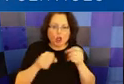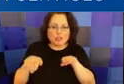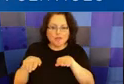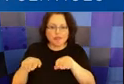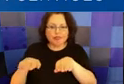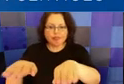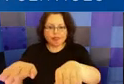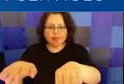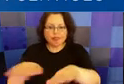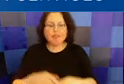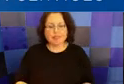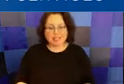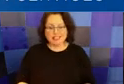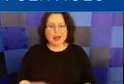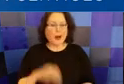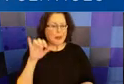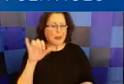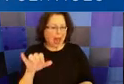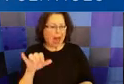to